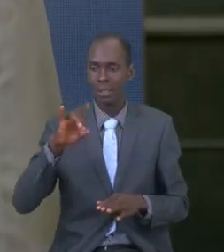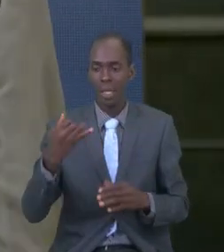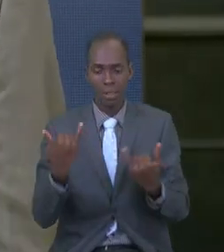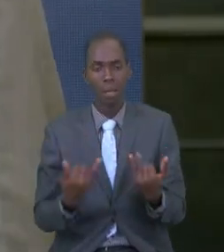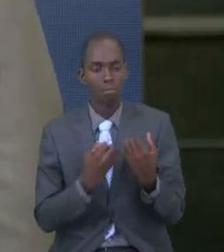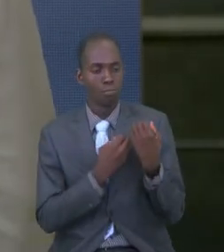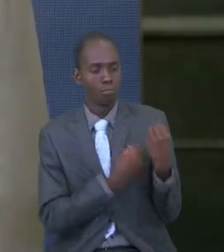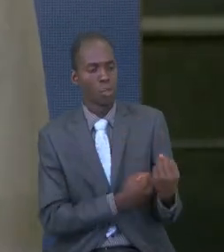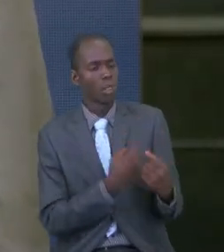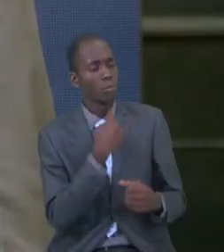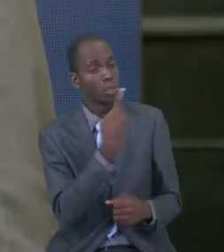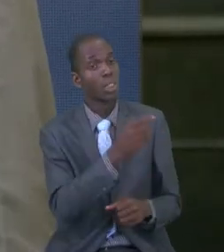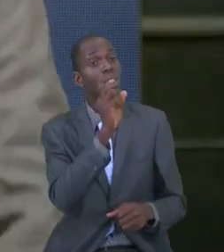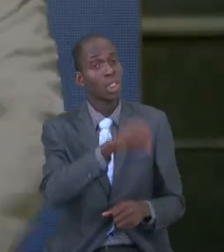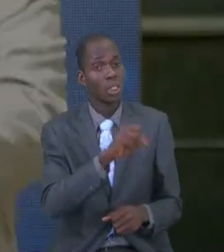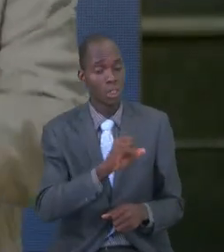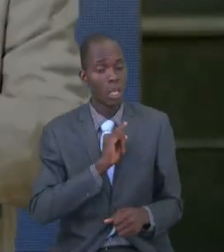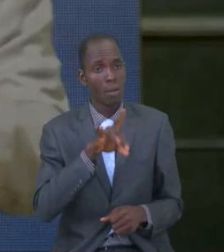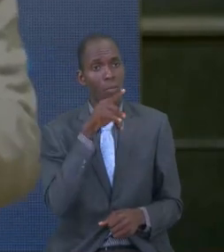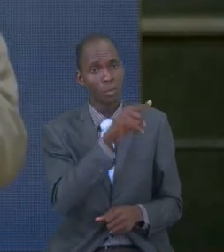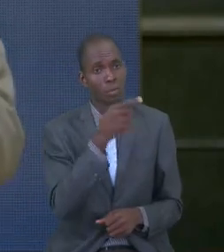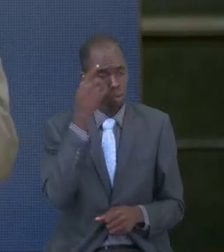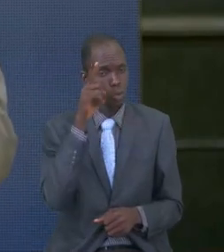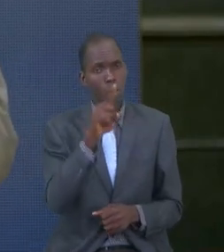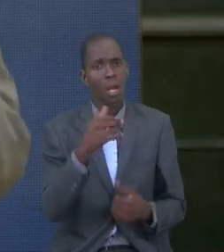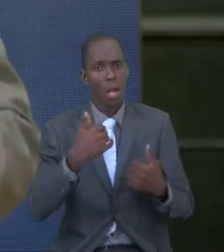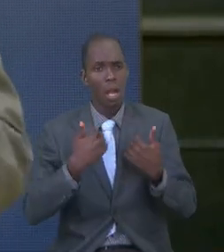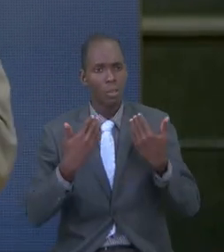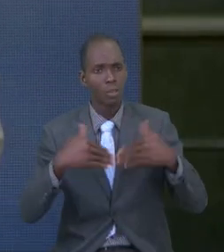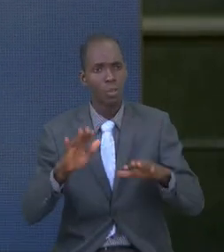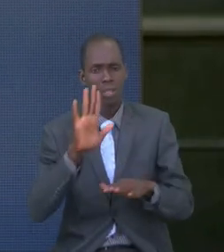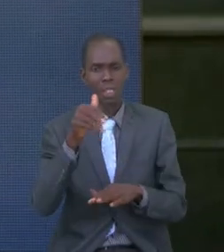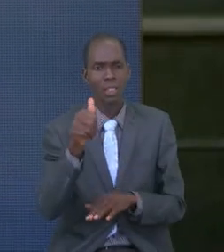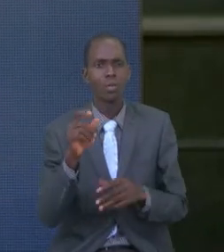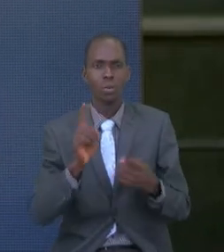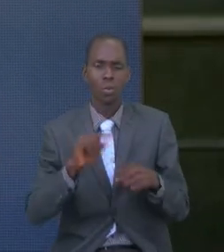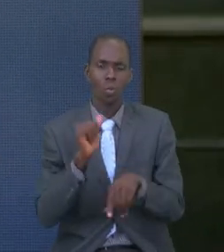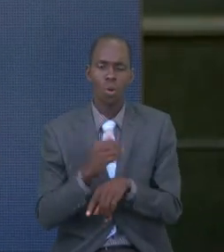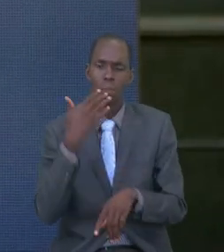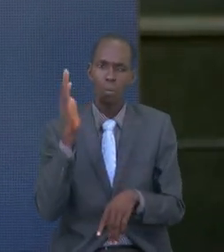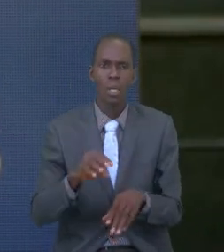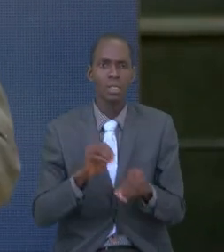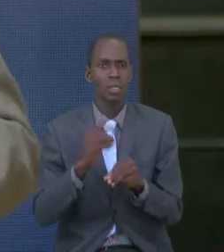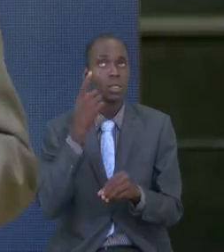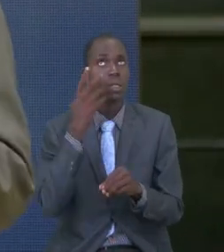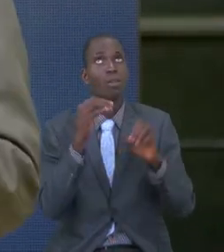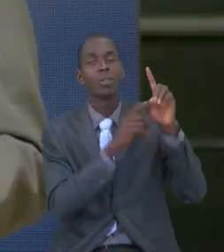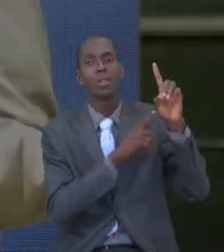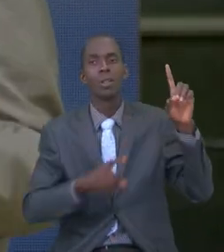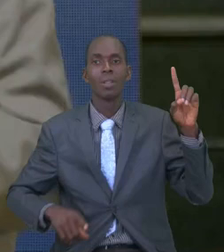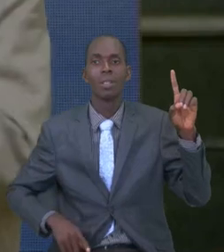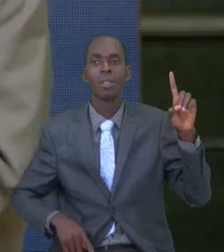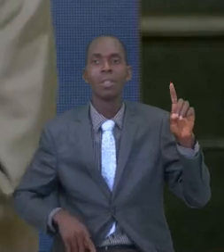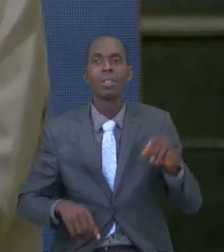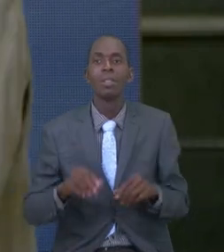thou hast sold thyself to walk evil in the sight of the Lord. He had